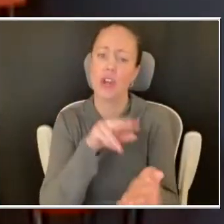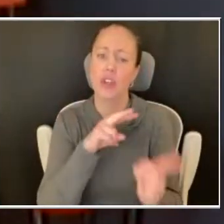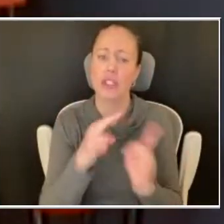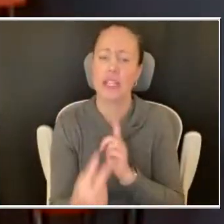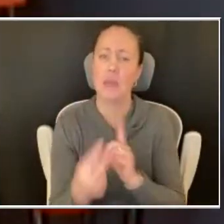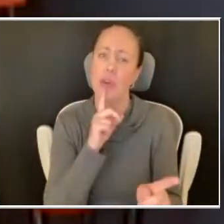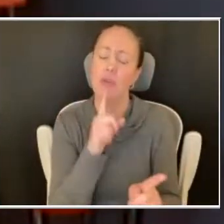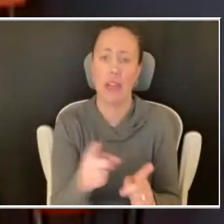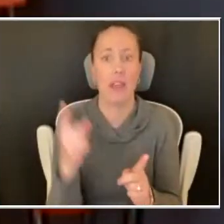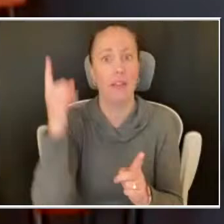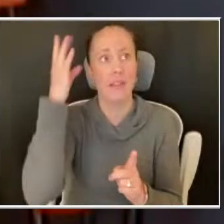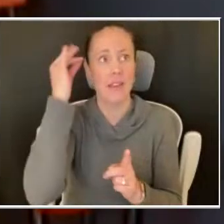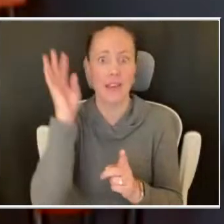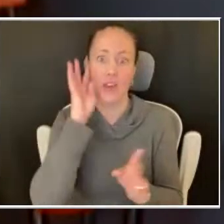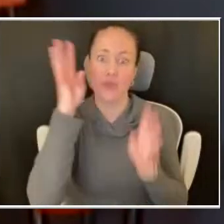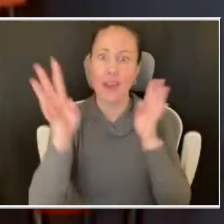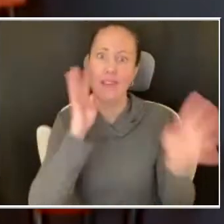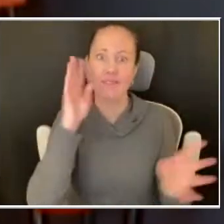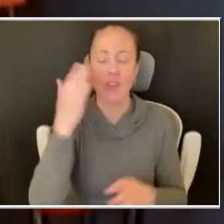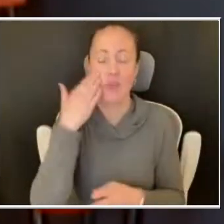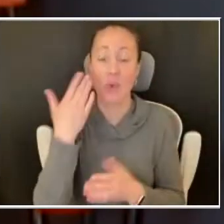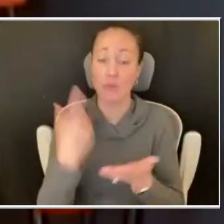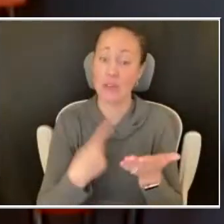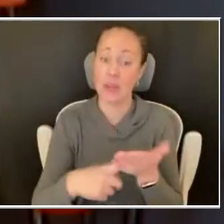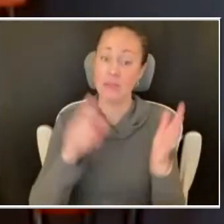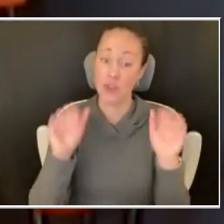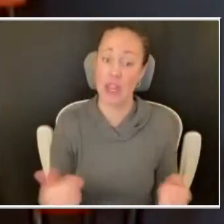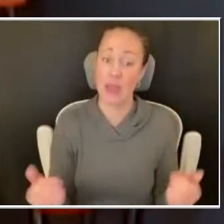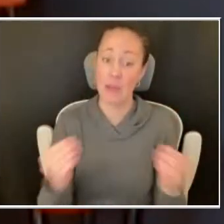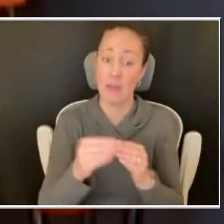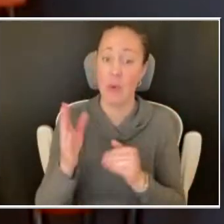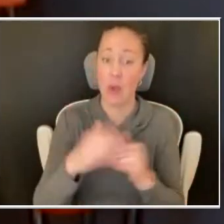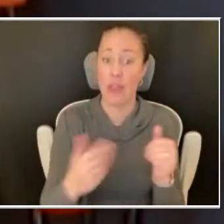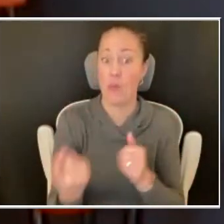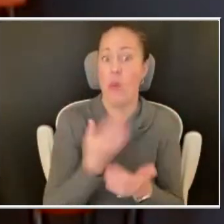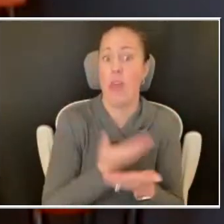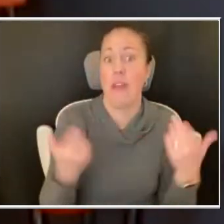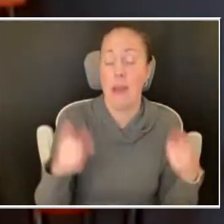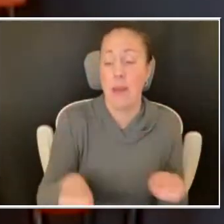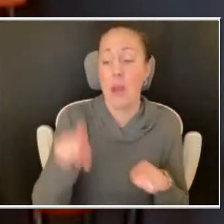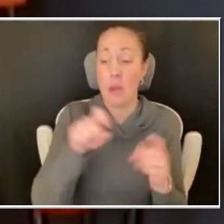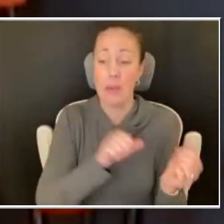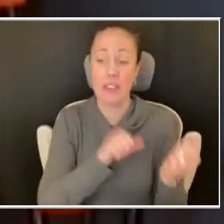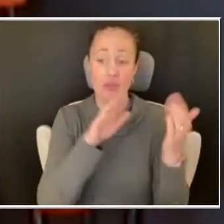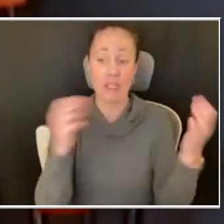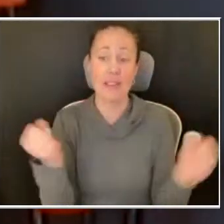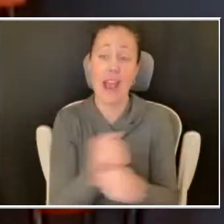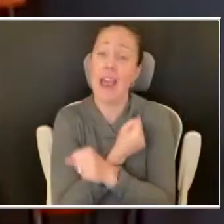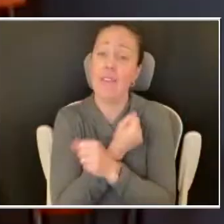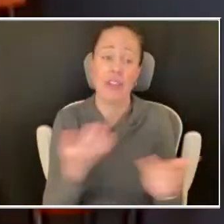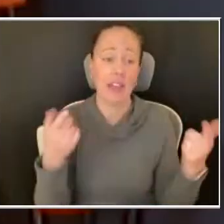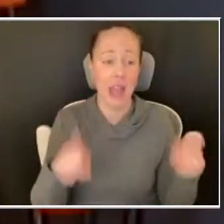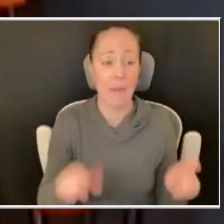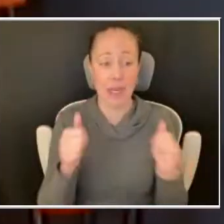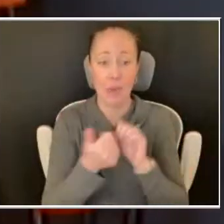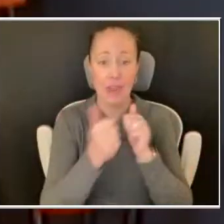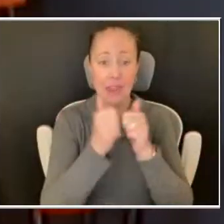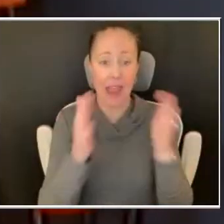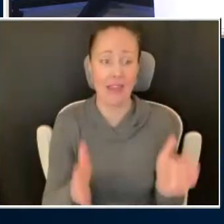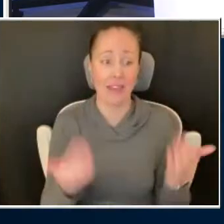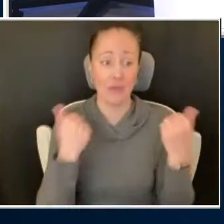box, that sometimes there can be more than one thing going on, and we really have to address all things with the athlete to give them the best possible